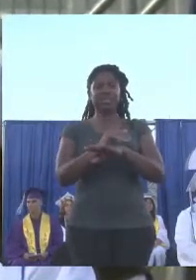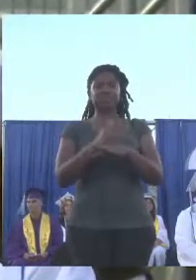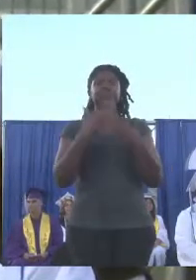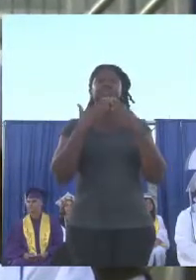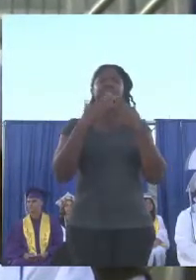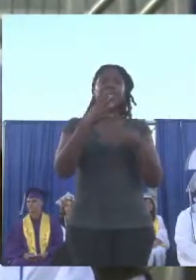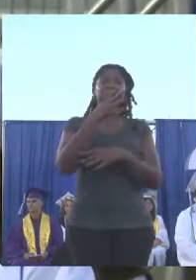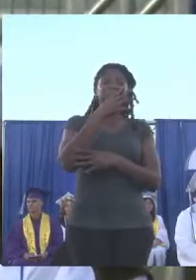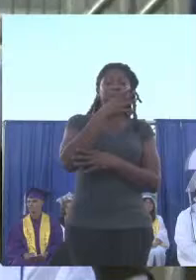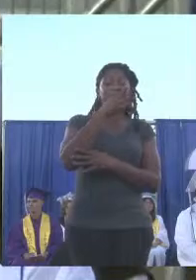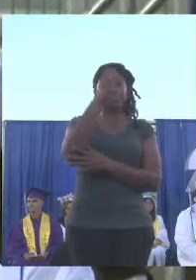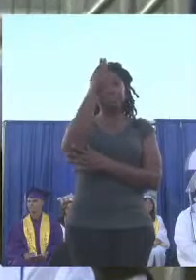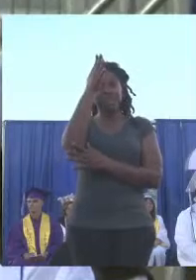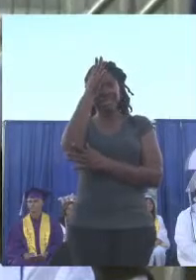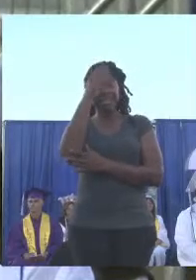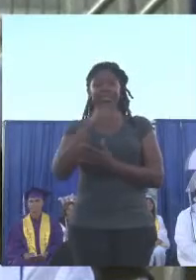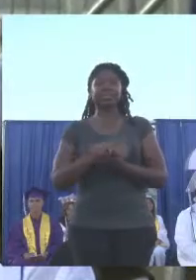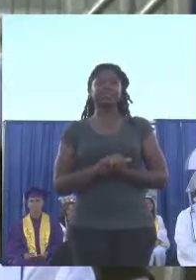Mom and Dad.